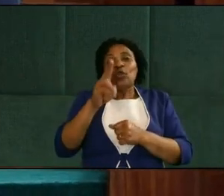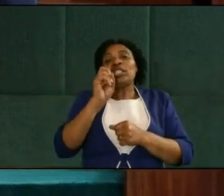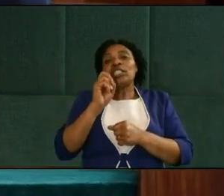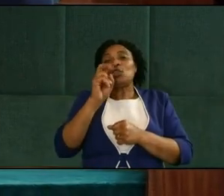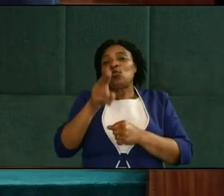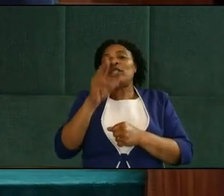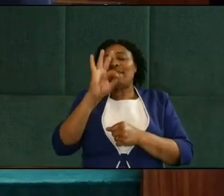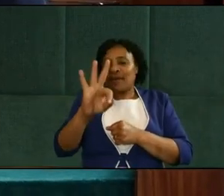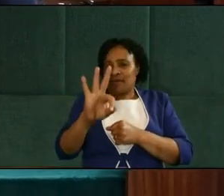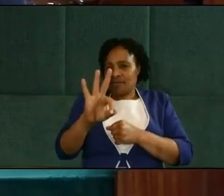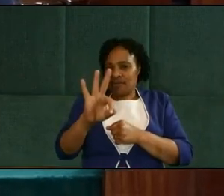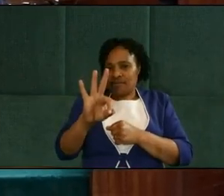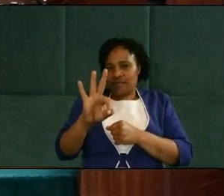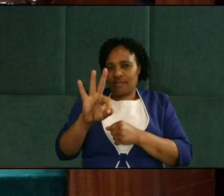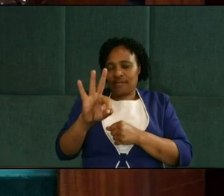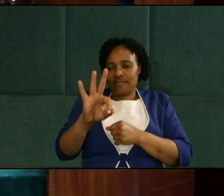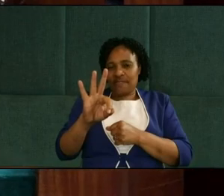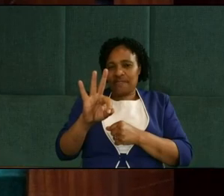2023,